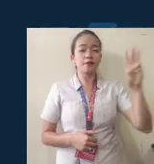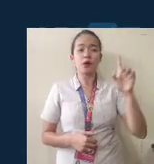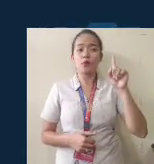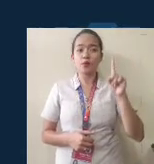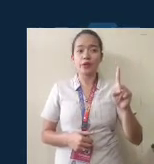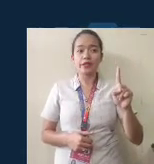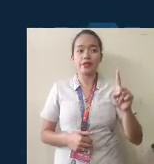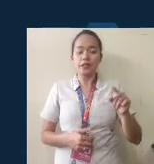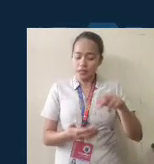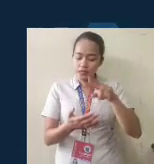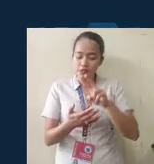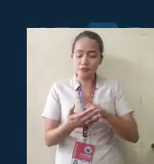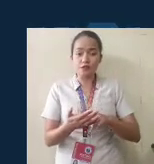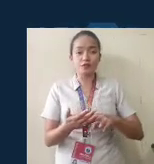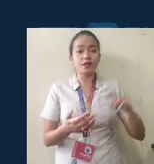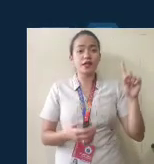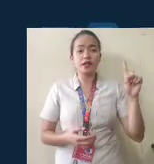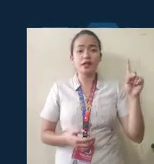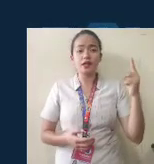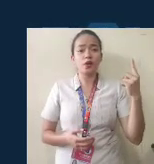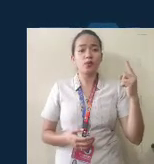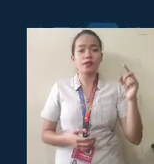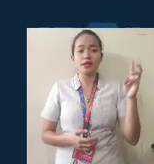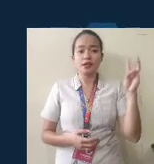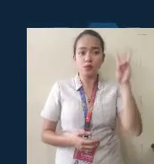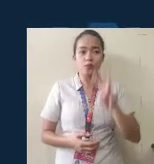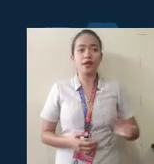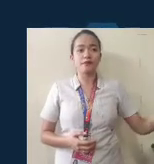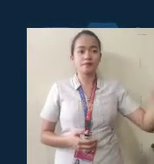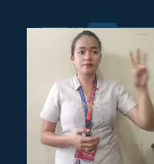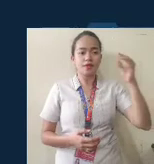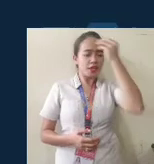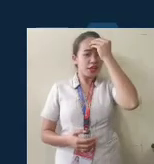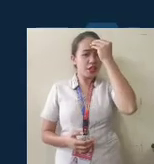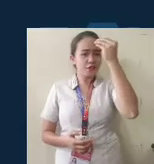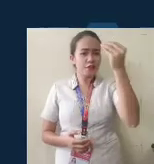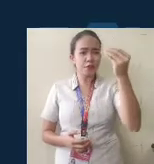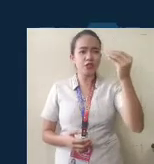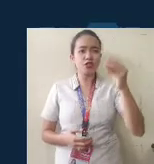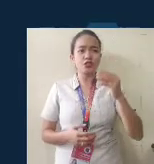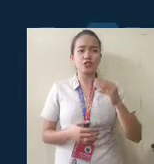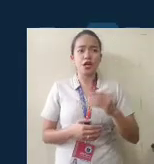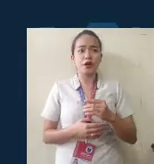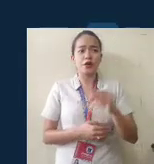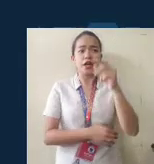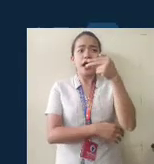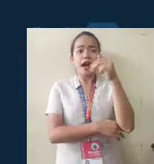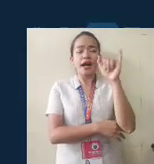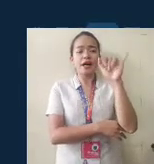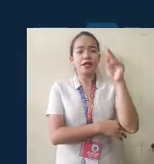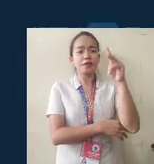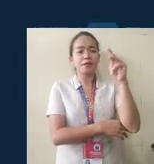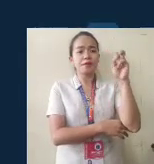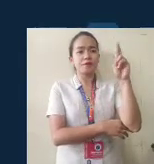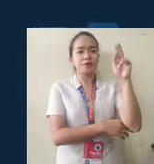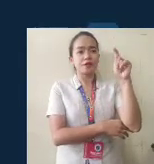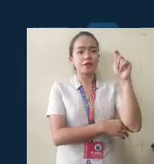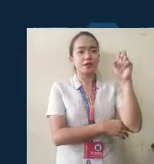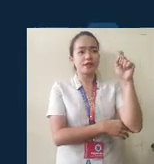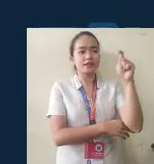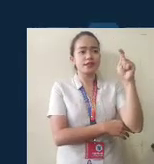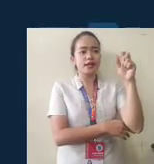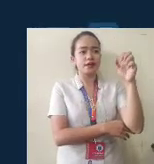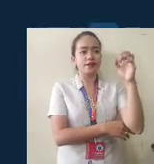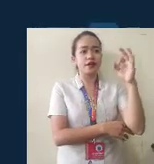First, Web 1, that is read-only web. So information or